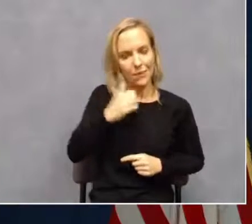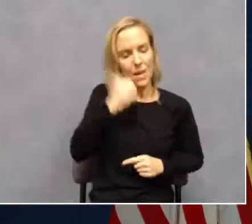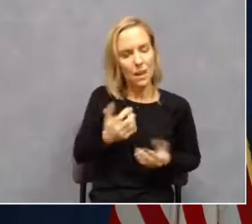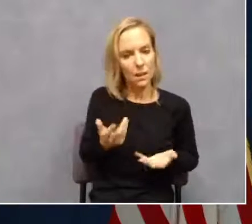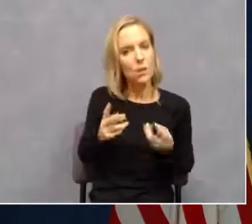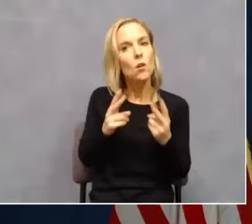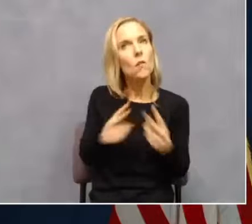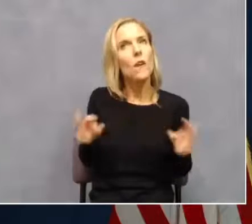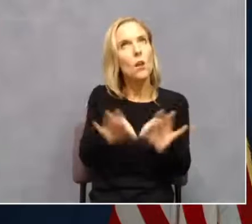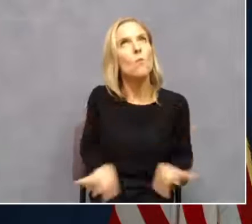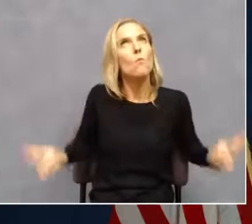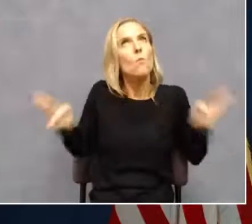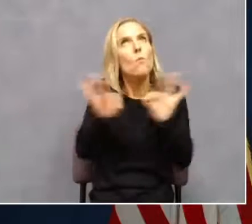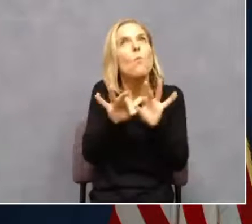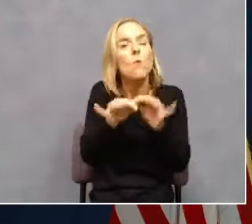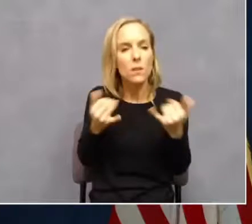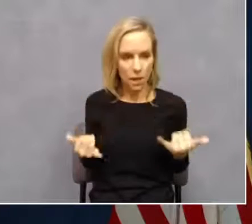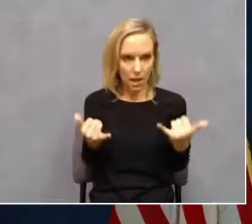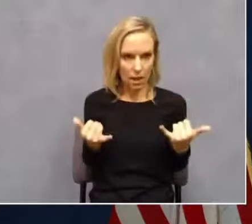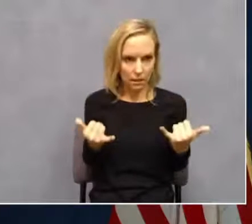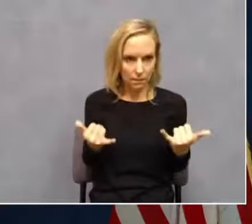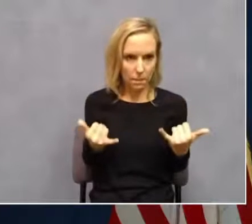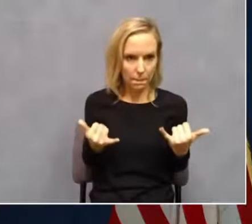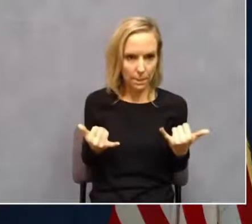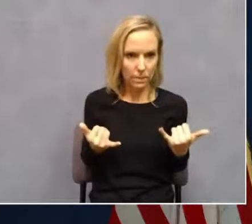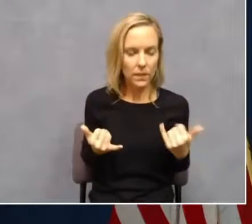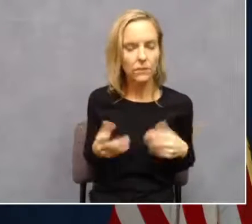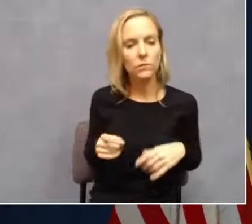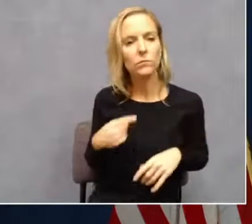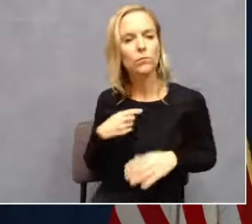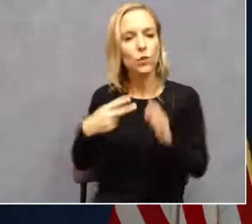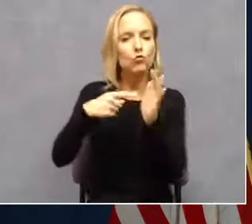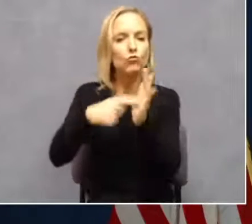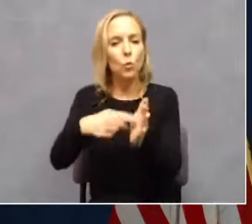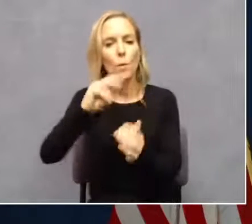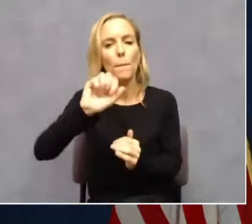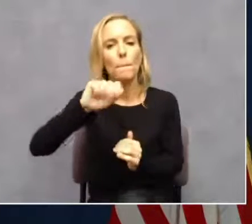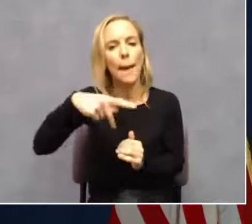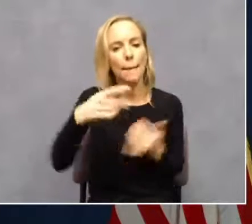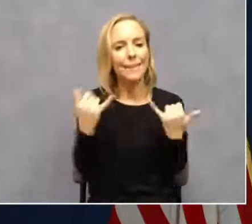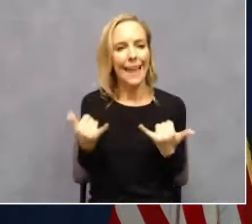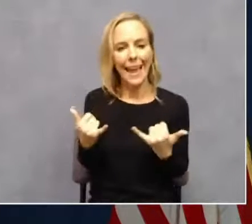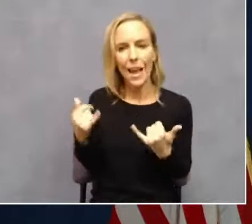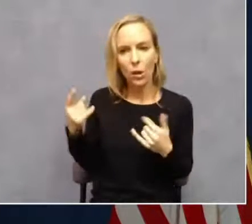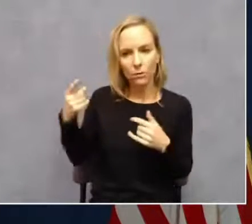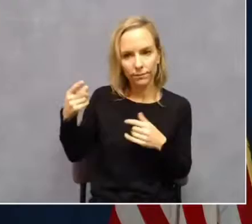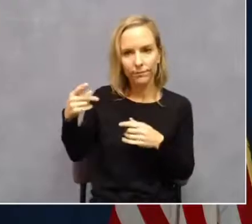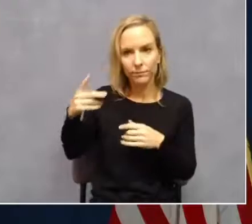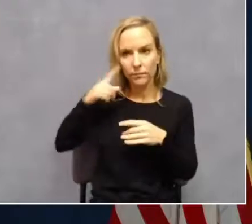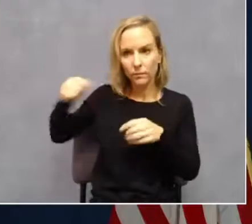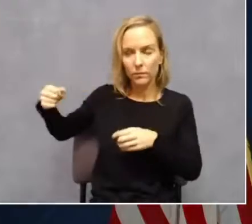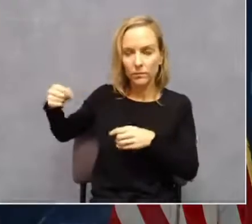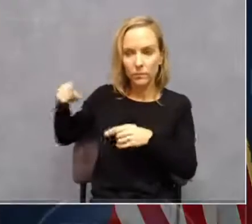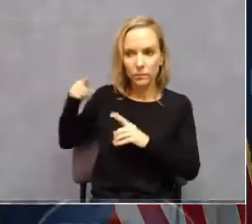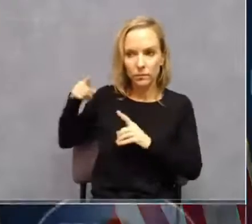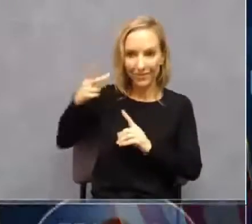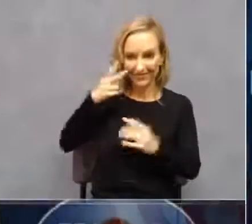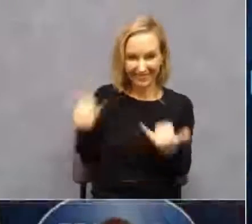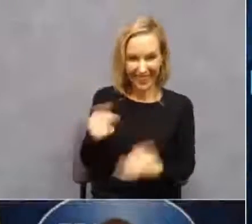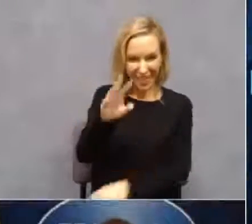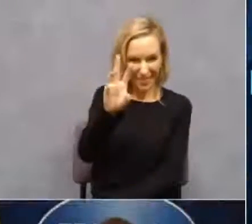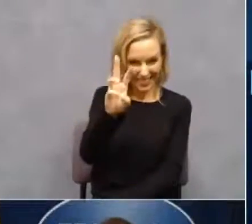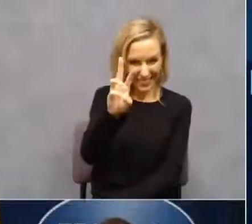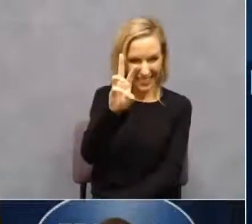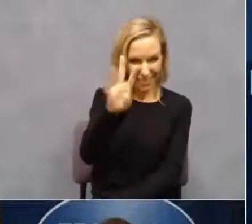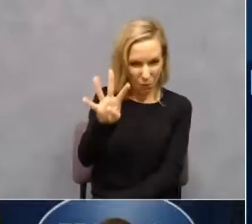today, because let's pull up our incident rate map for today. As of today, we have 64